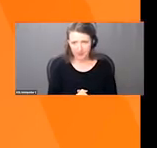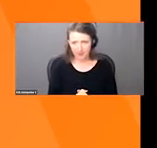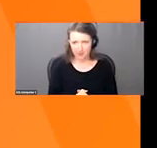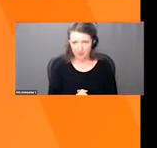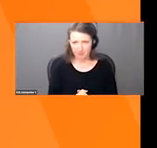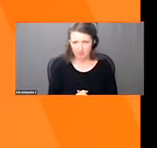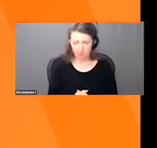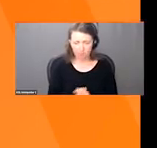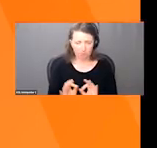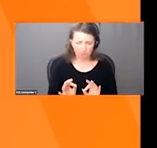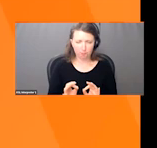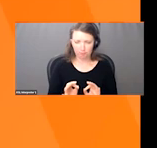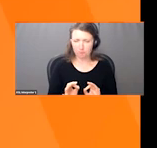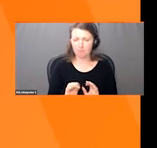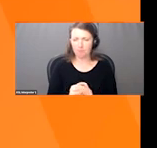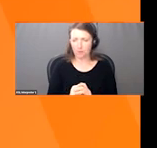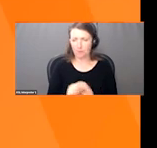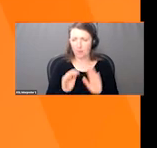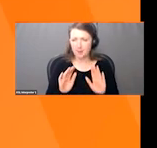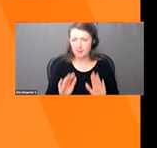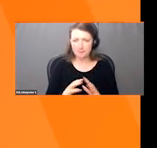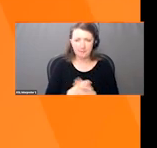Cool. Awesome.